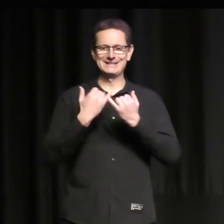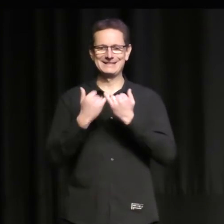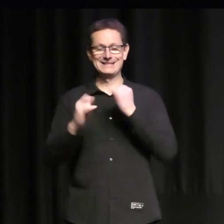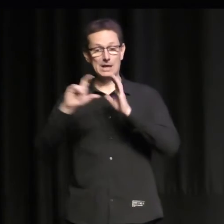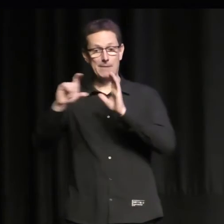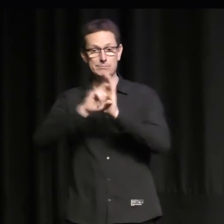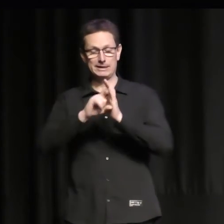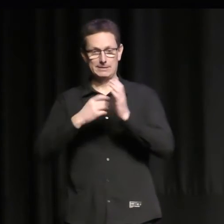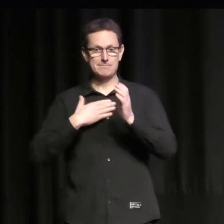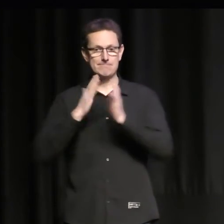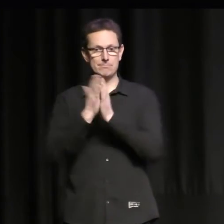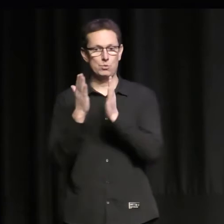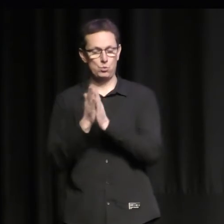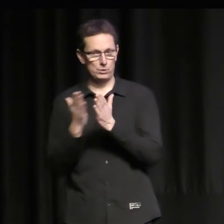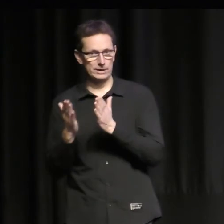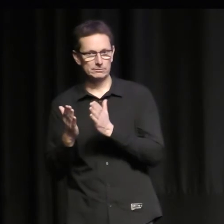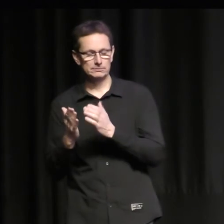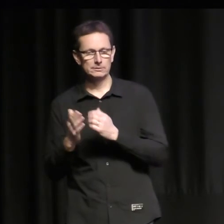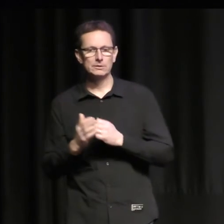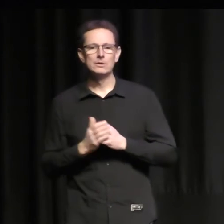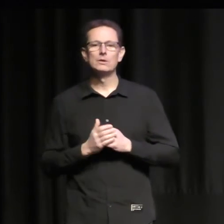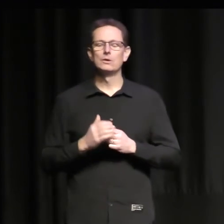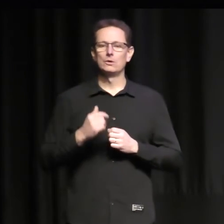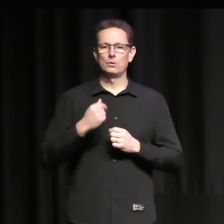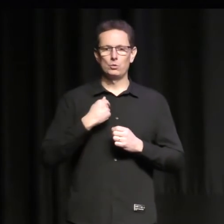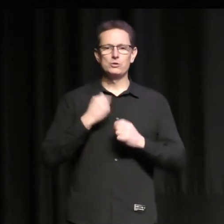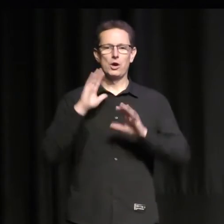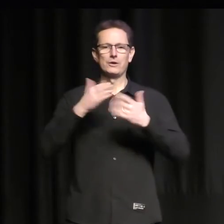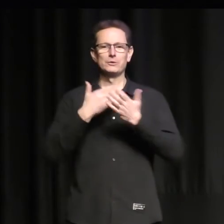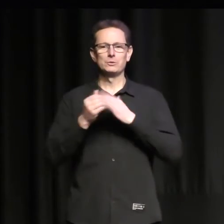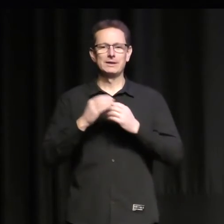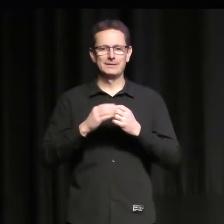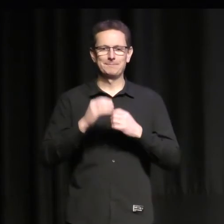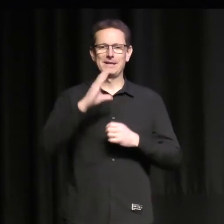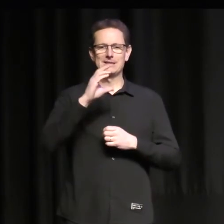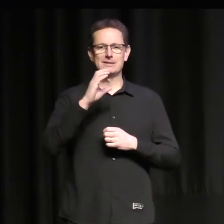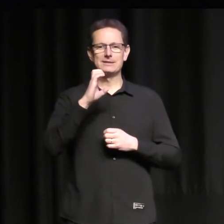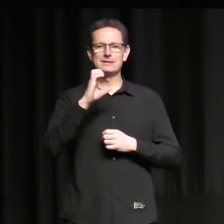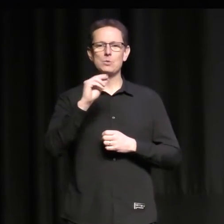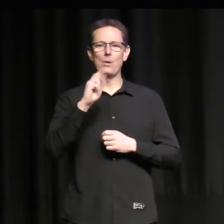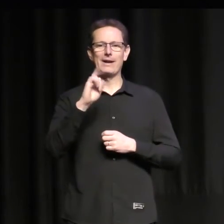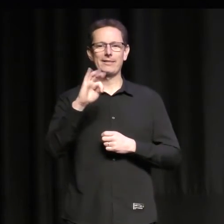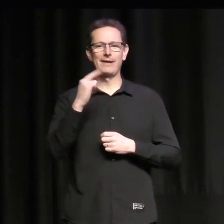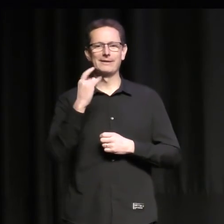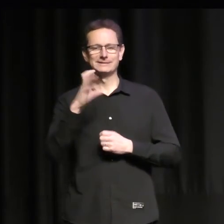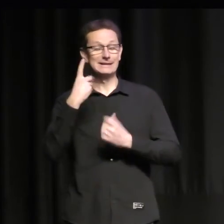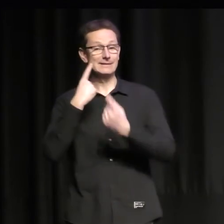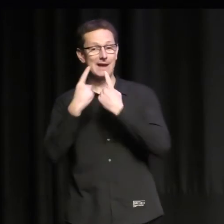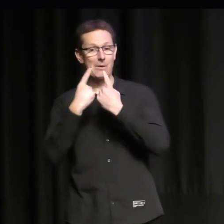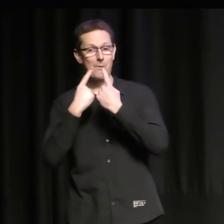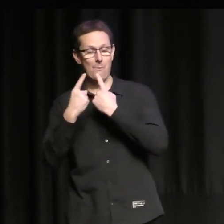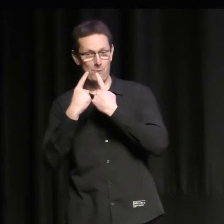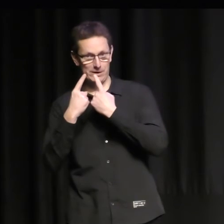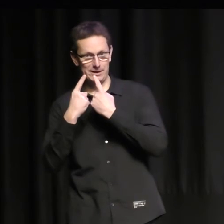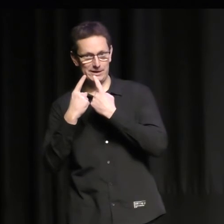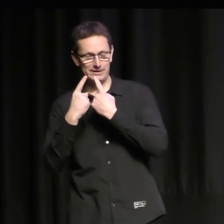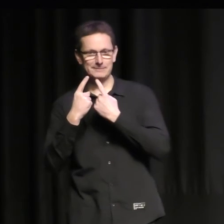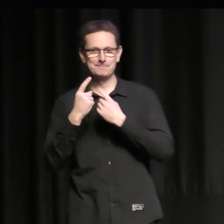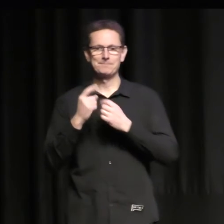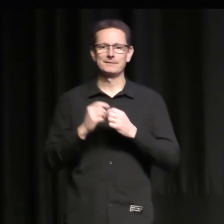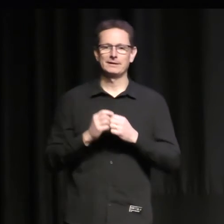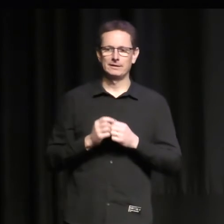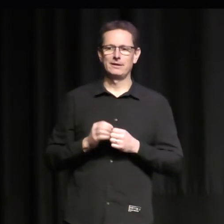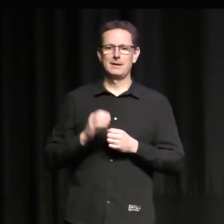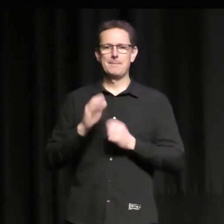book, and I did it through a sort of Socratic dialogue I had with a Polish intellectual who was a bit